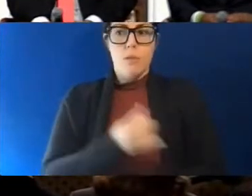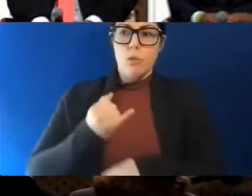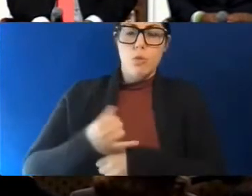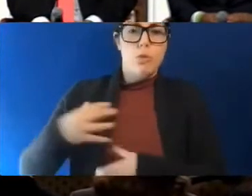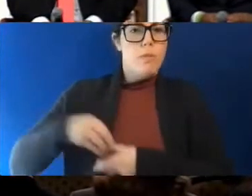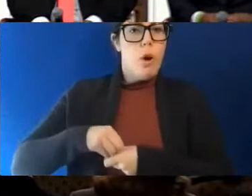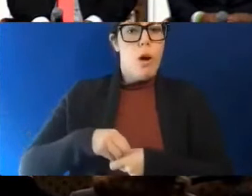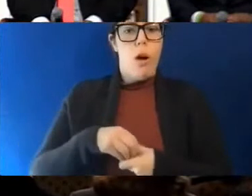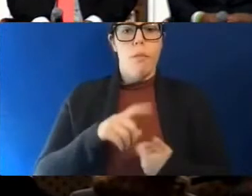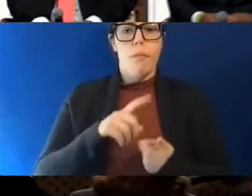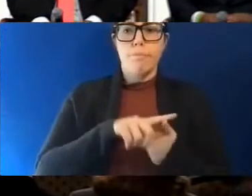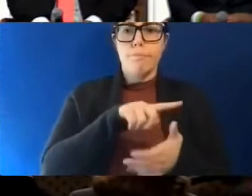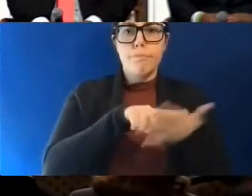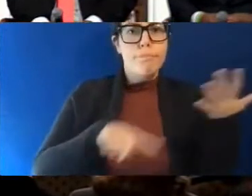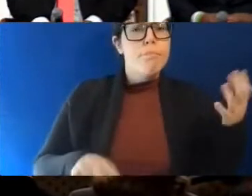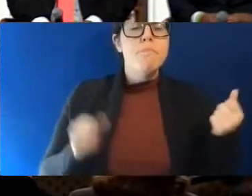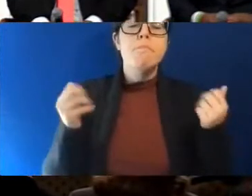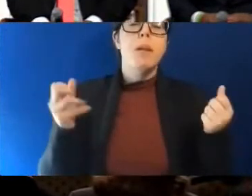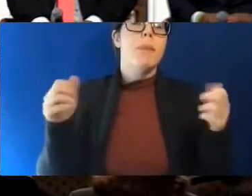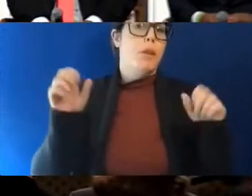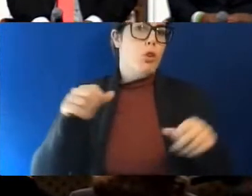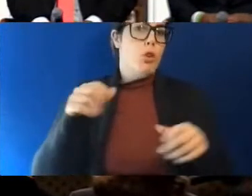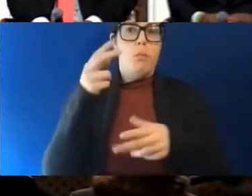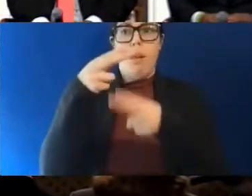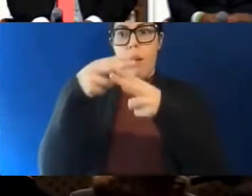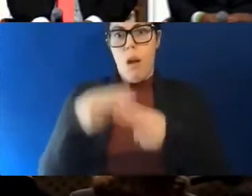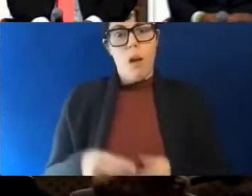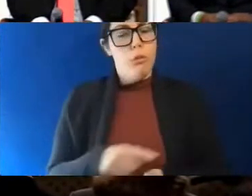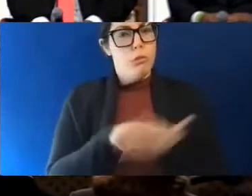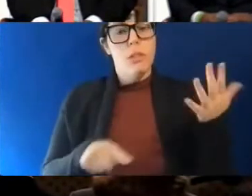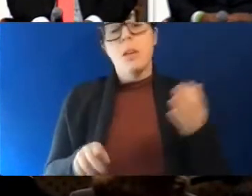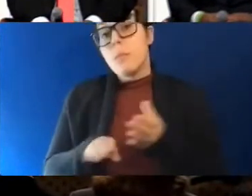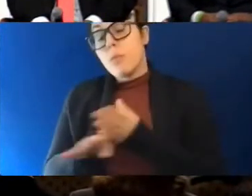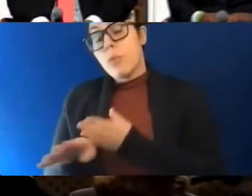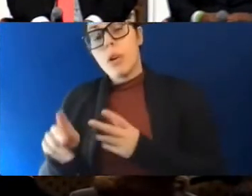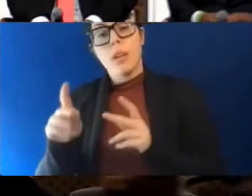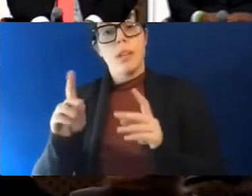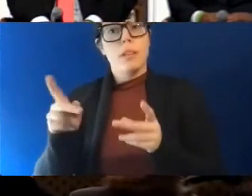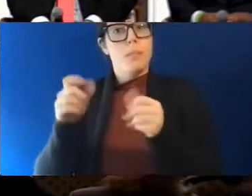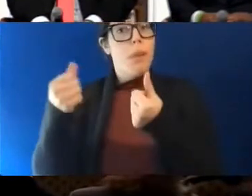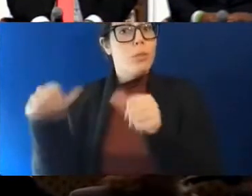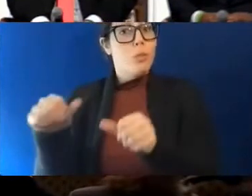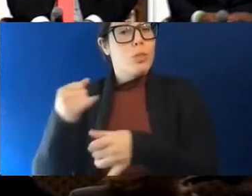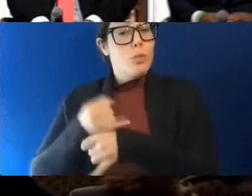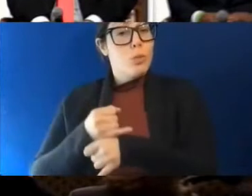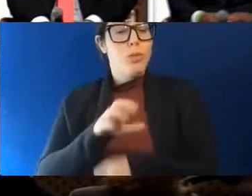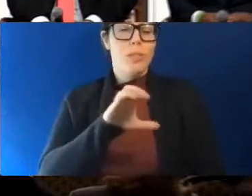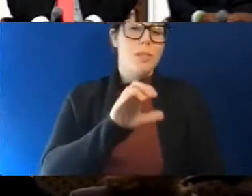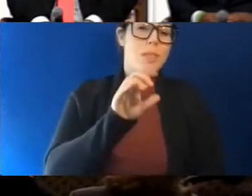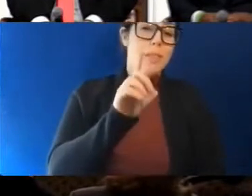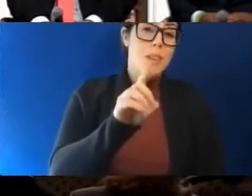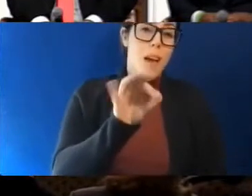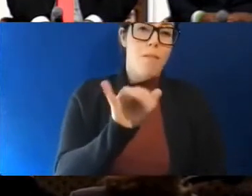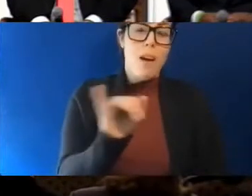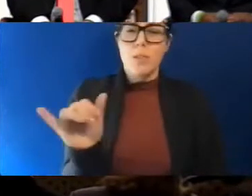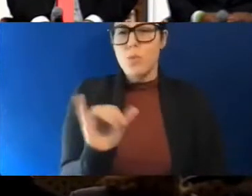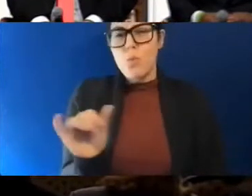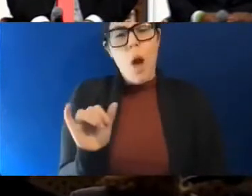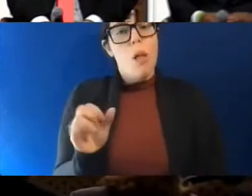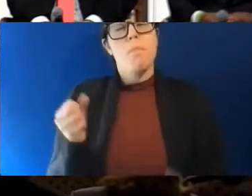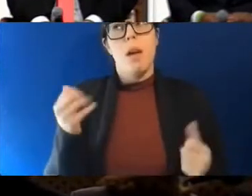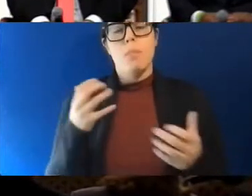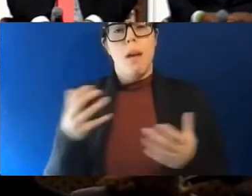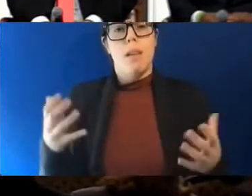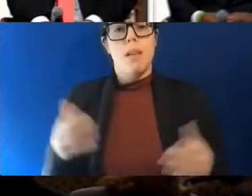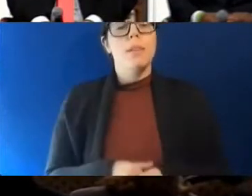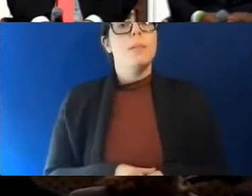housing finance agencies, I could mention many, and minority depository institutions and CDFIs amongst I think